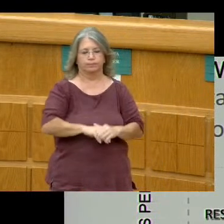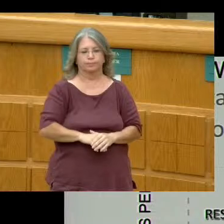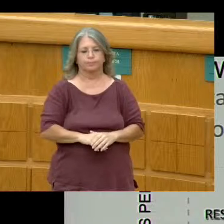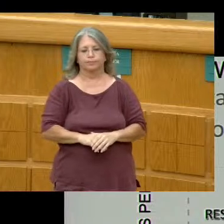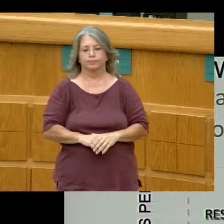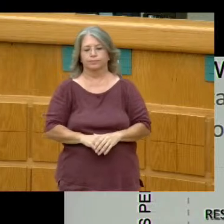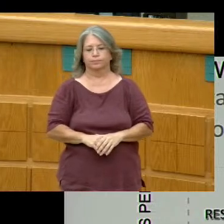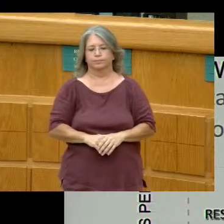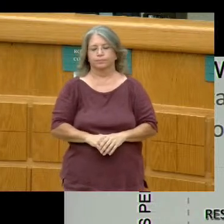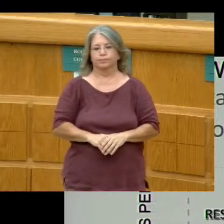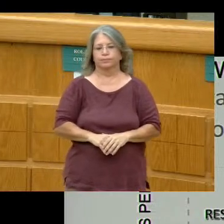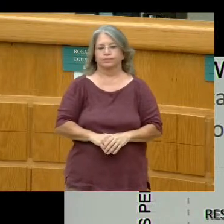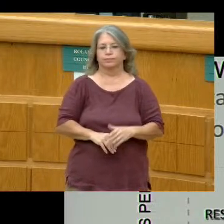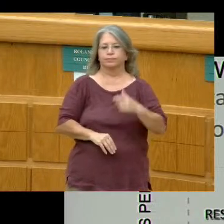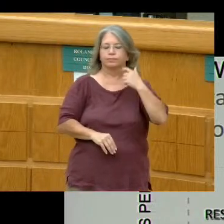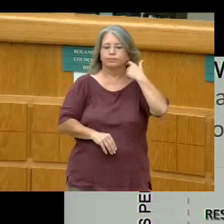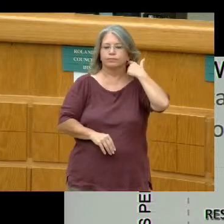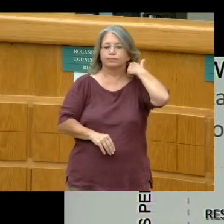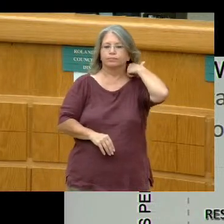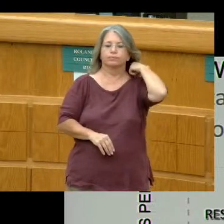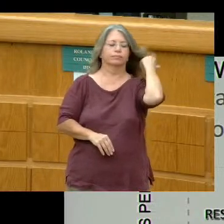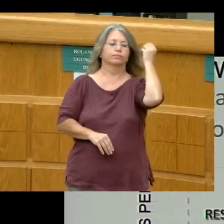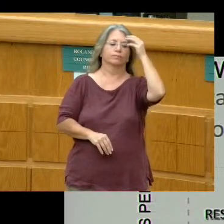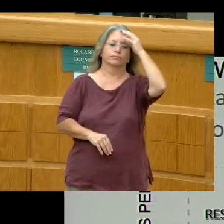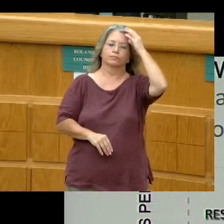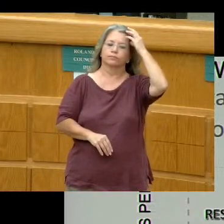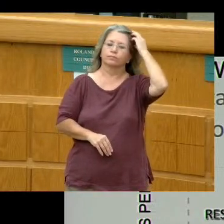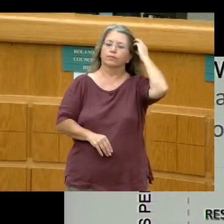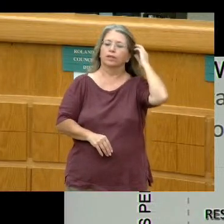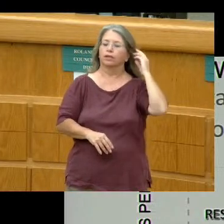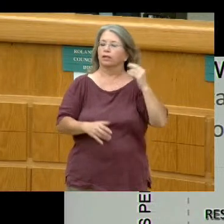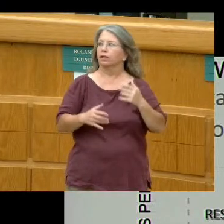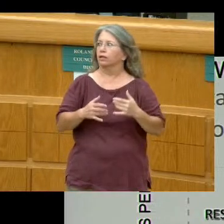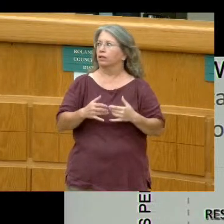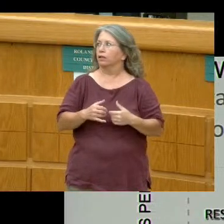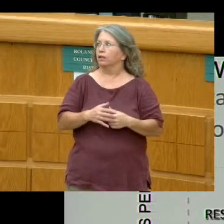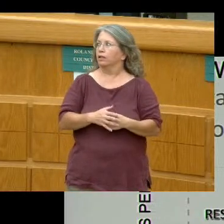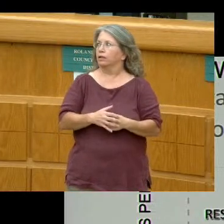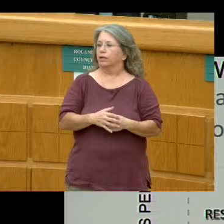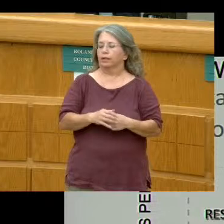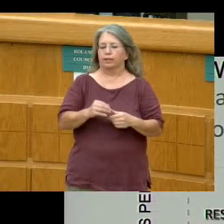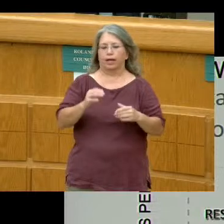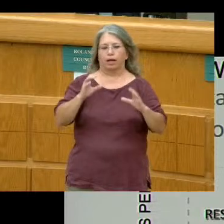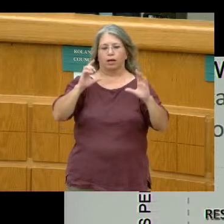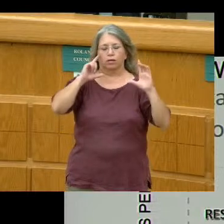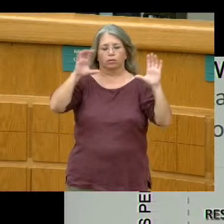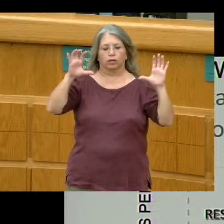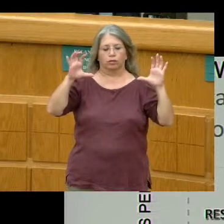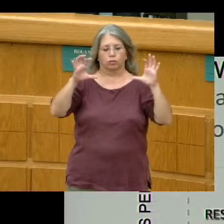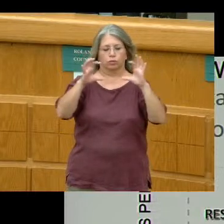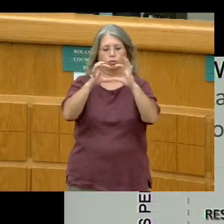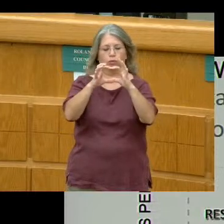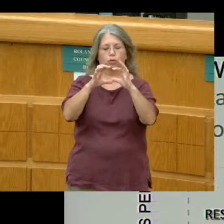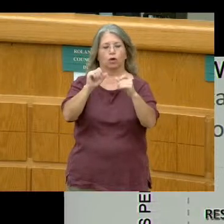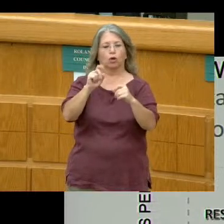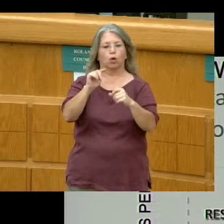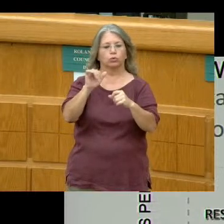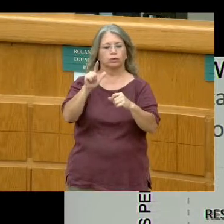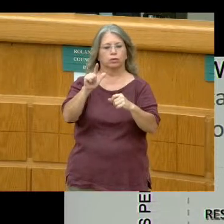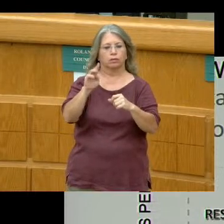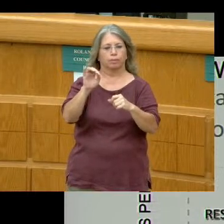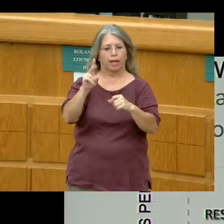Okay, if we zoom in on the coastal bend, not just Nueces. So we talked about Nueces here, but what about the other places in the coastal